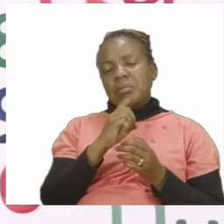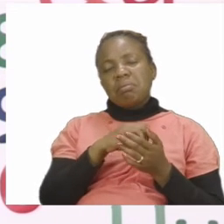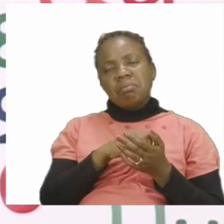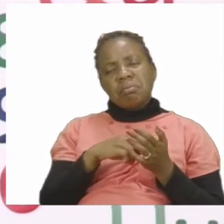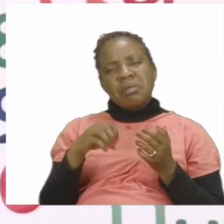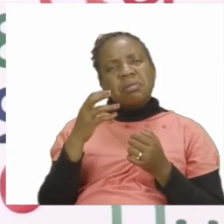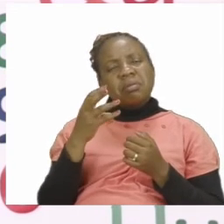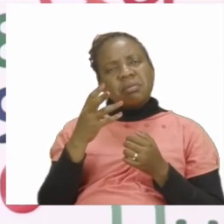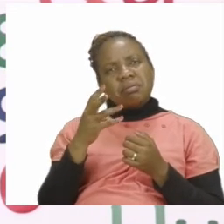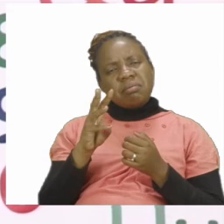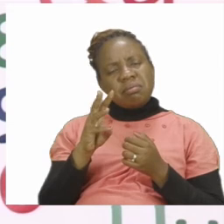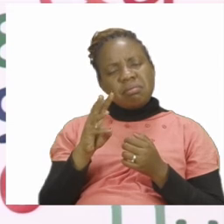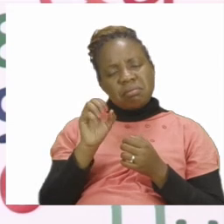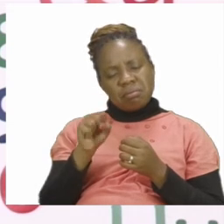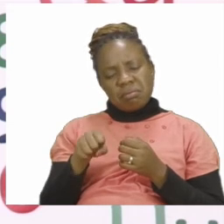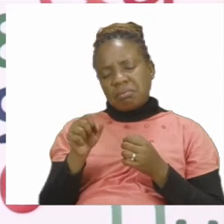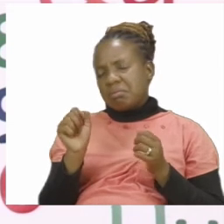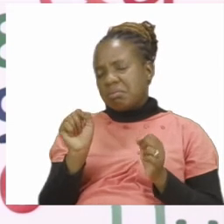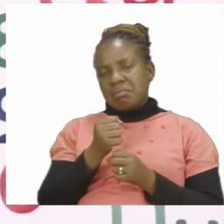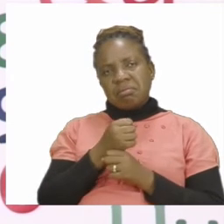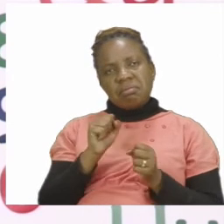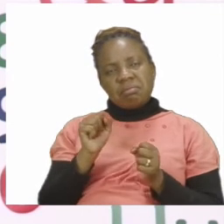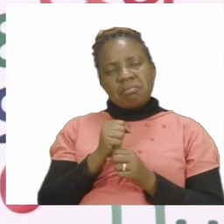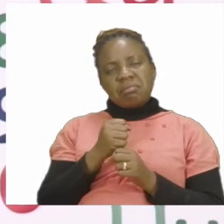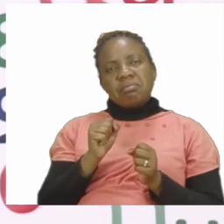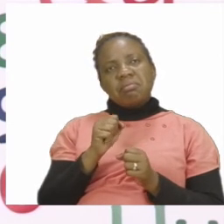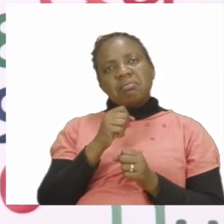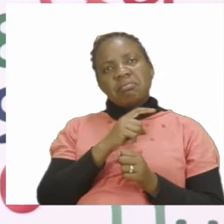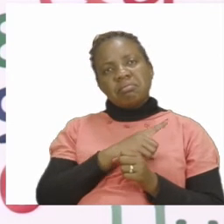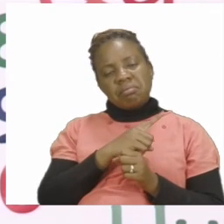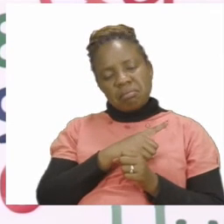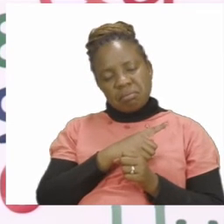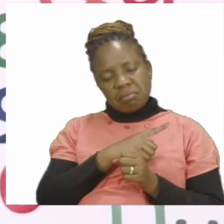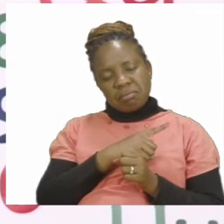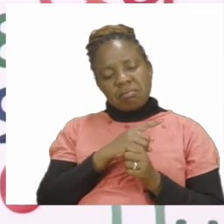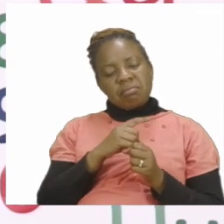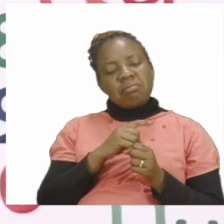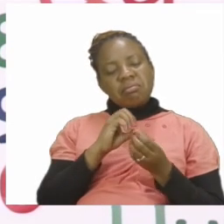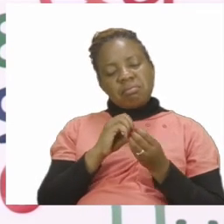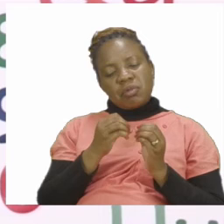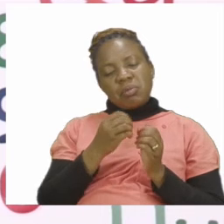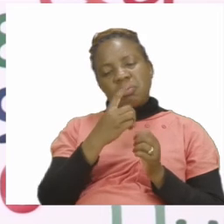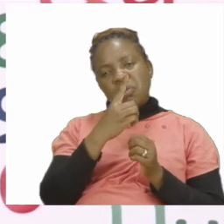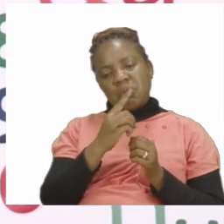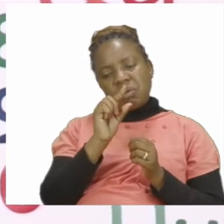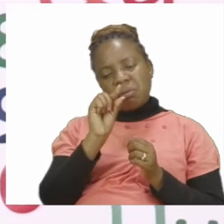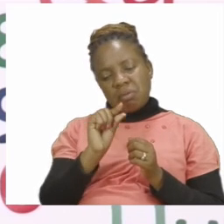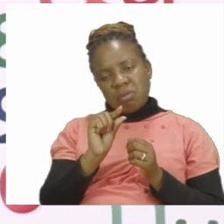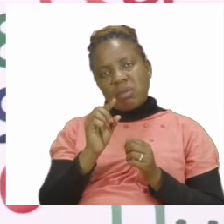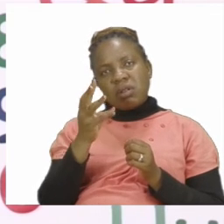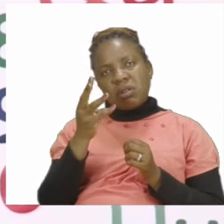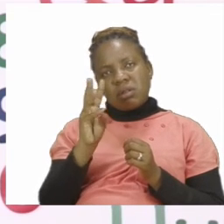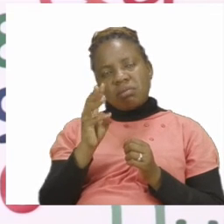6? No, we can't, because once again, 1 is less than 6.